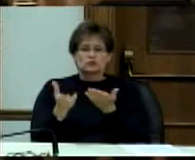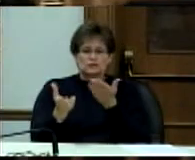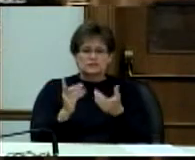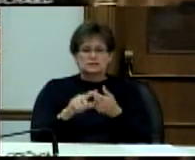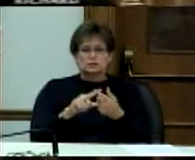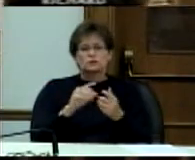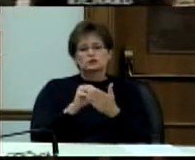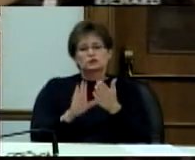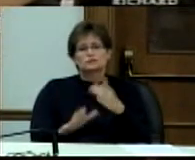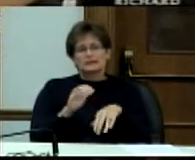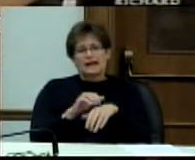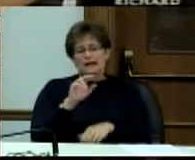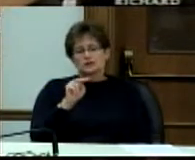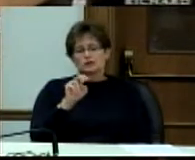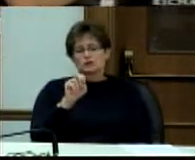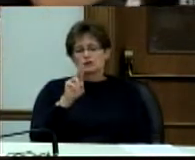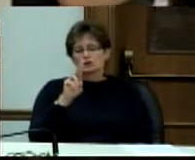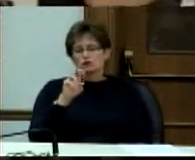that need these services.